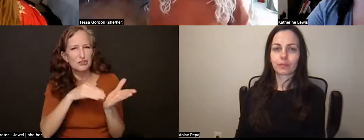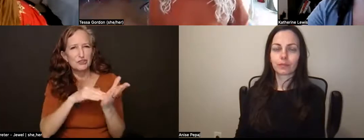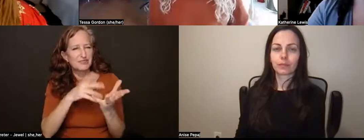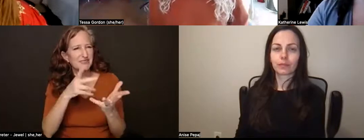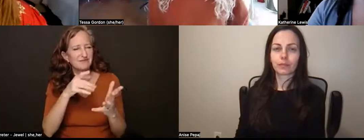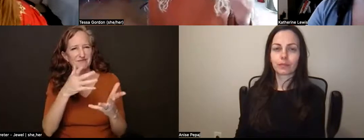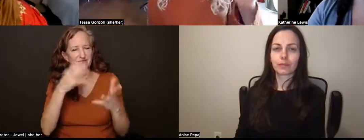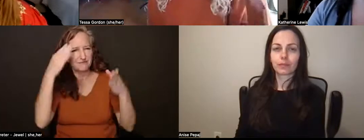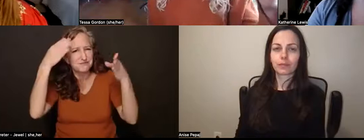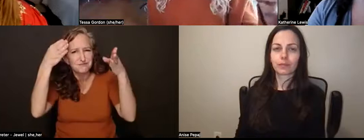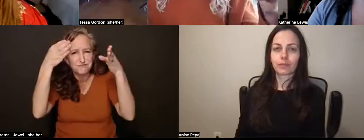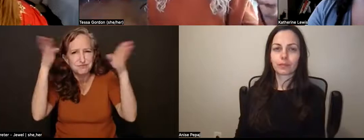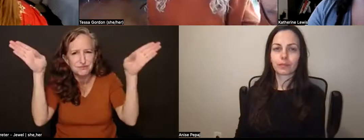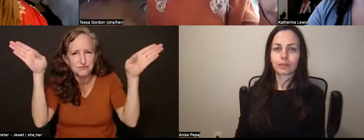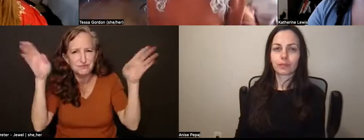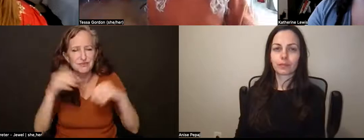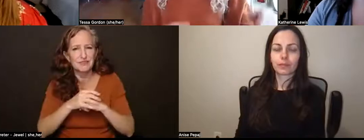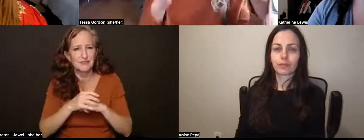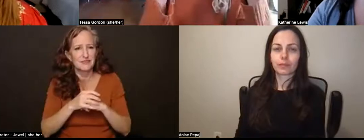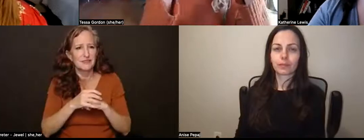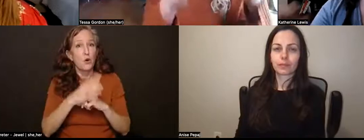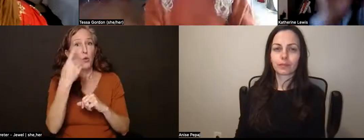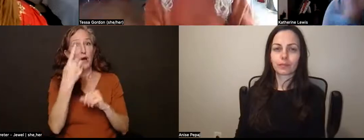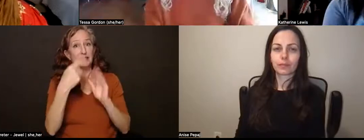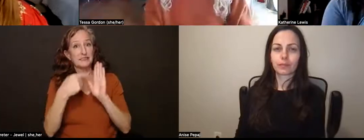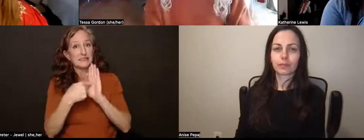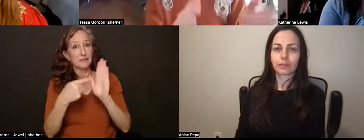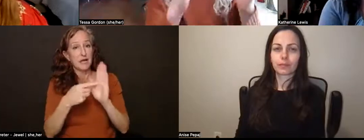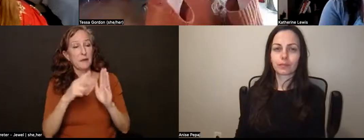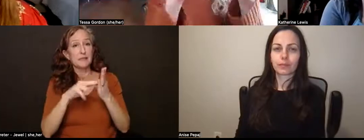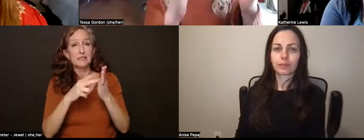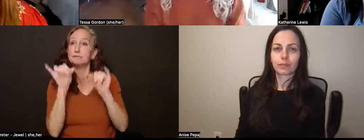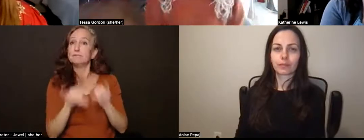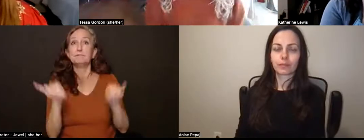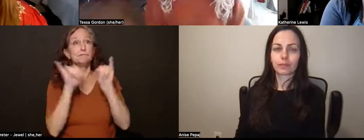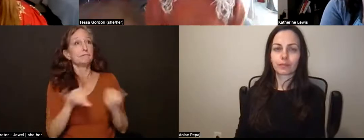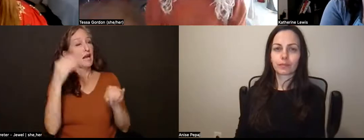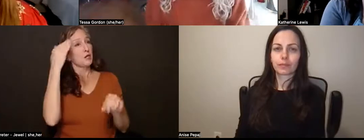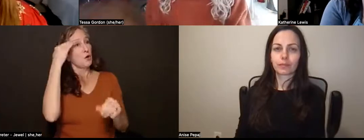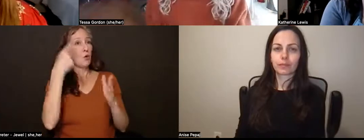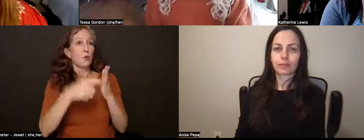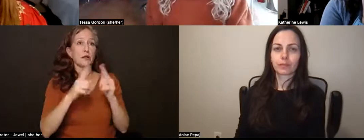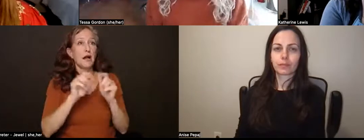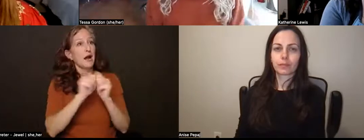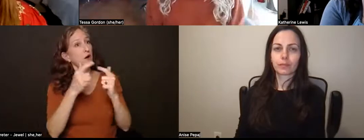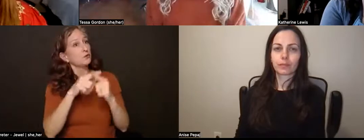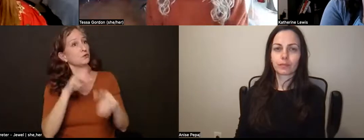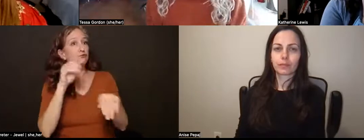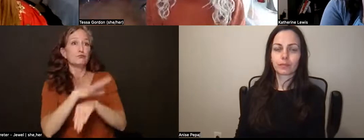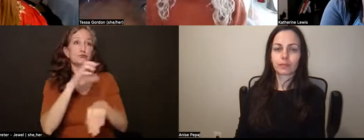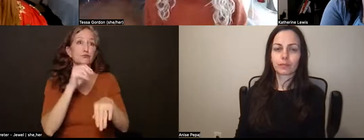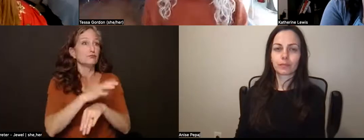vision of, here's one symptom. Oh, okay, this is the cookie cutter approach. I'm going to go down this book and just, this is